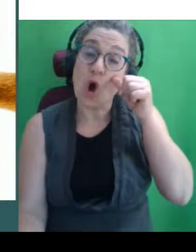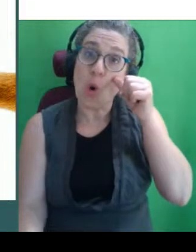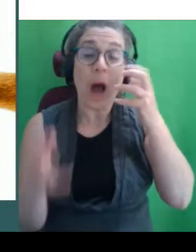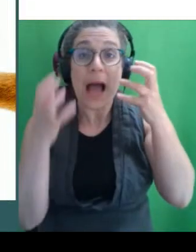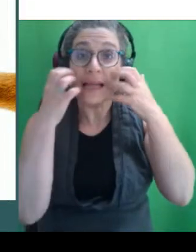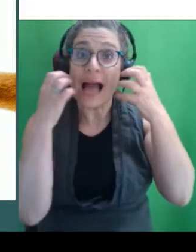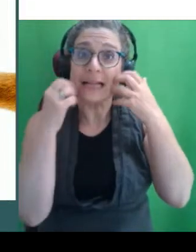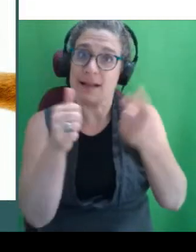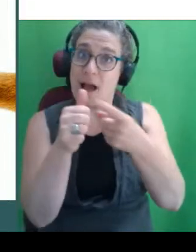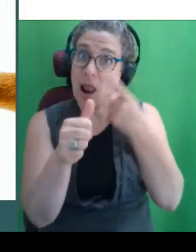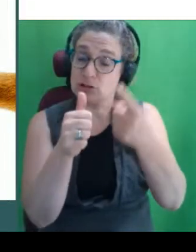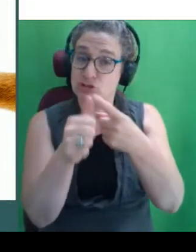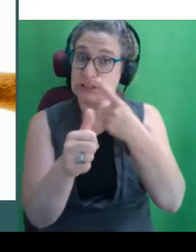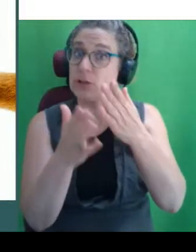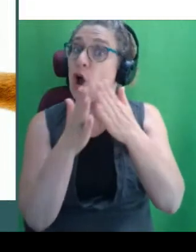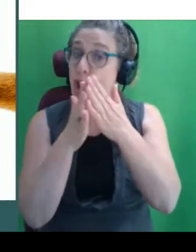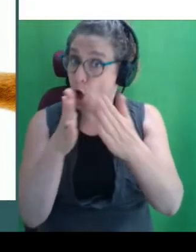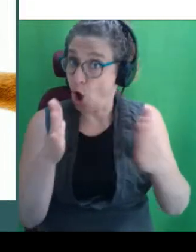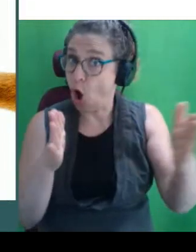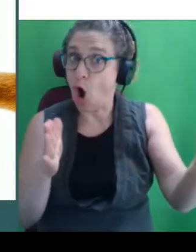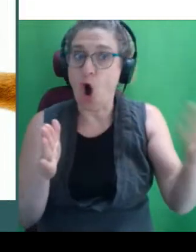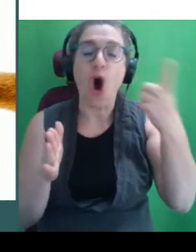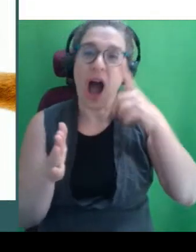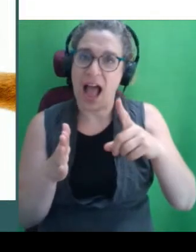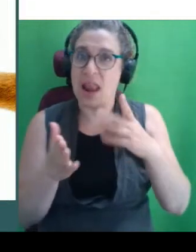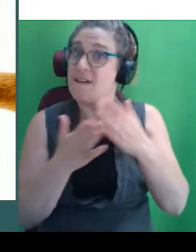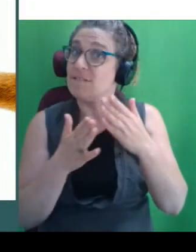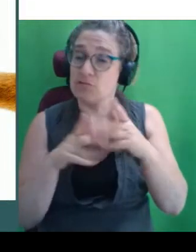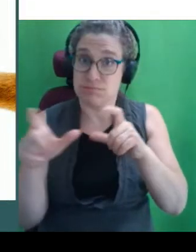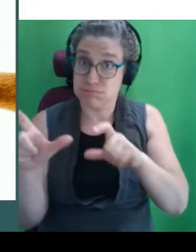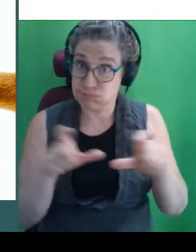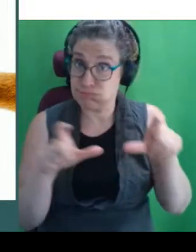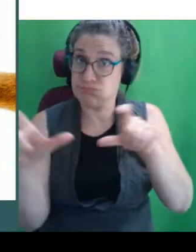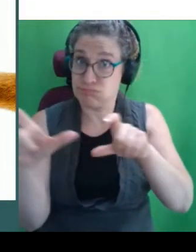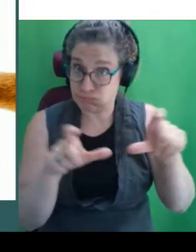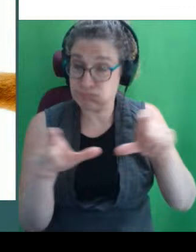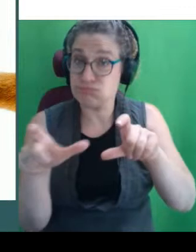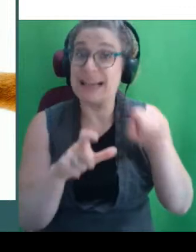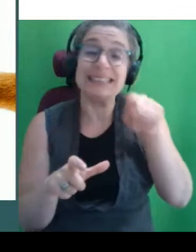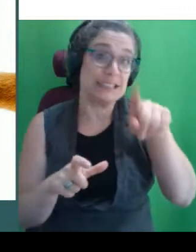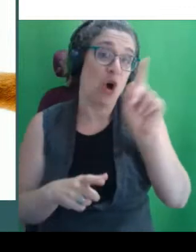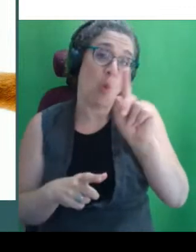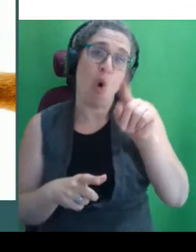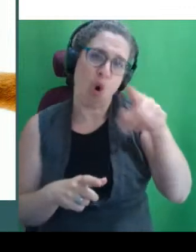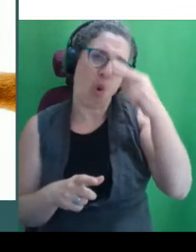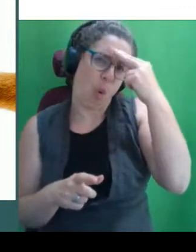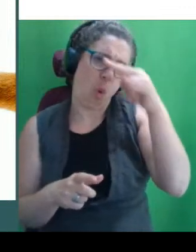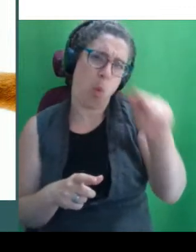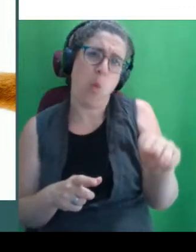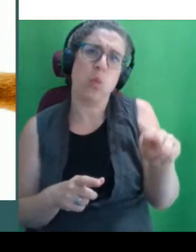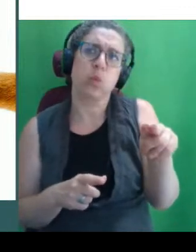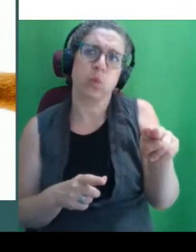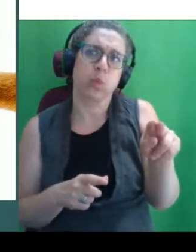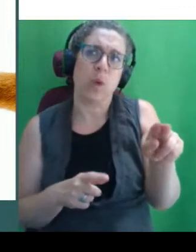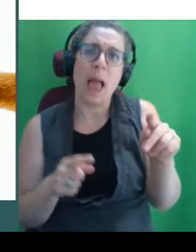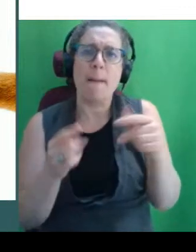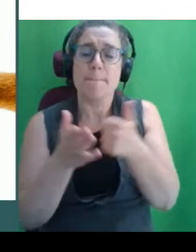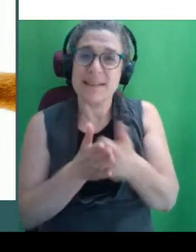very long-lived and very persistent, so this is what you would term as a persistent indoor